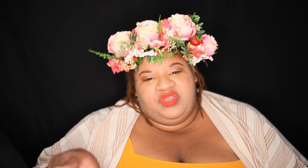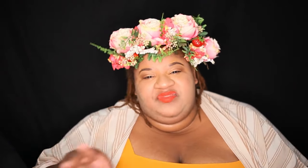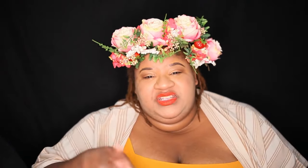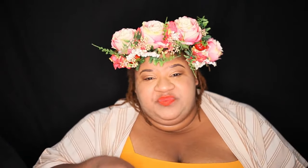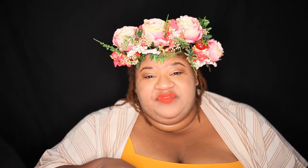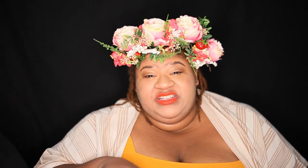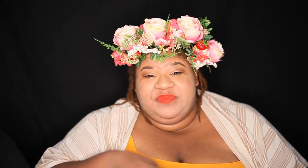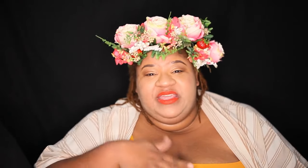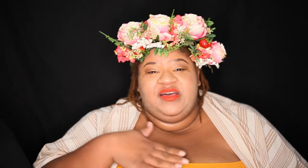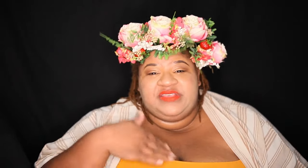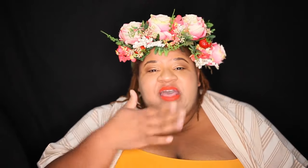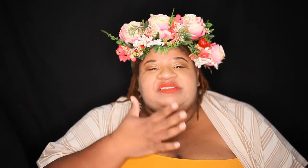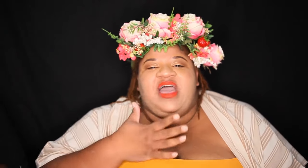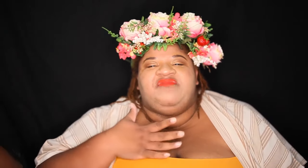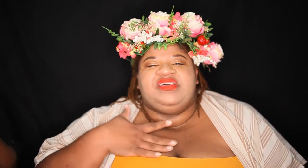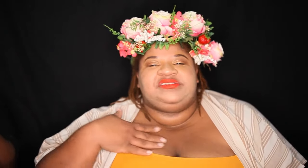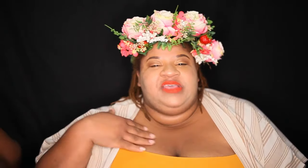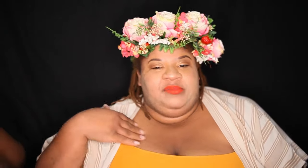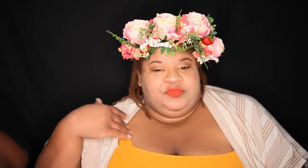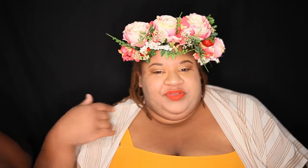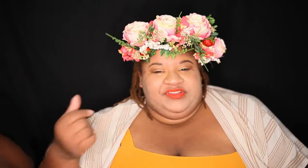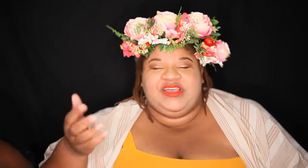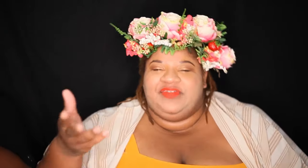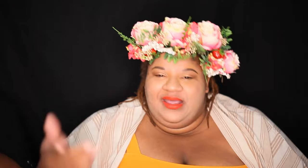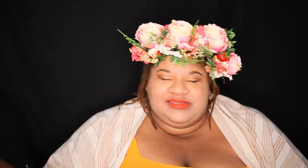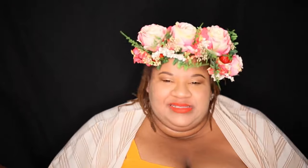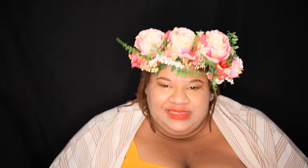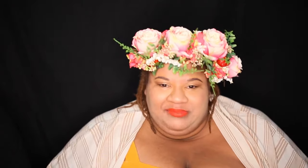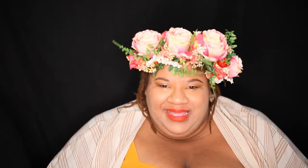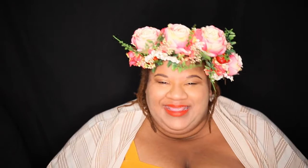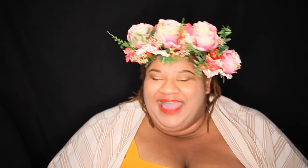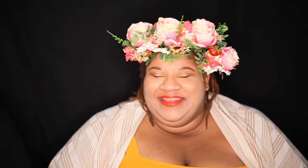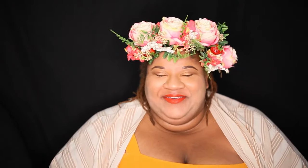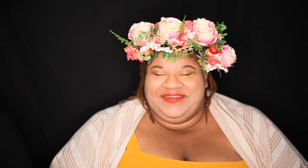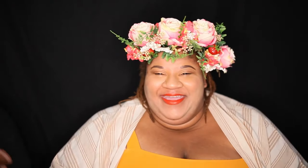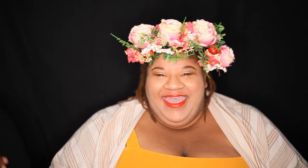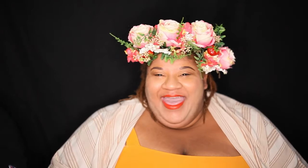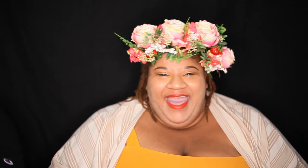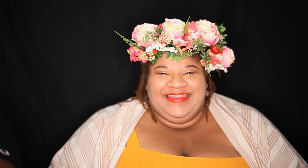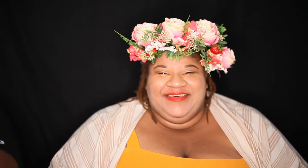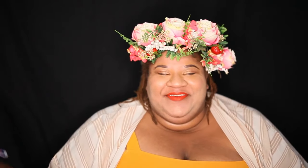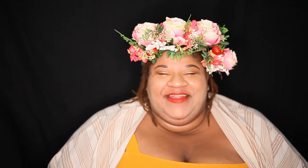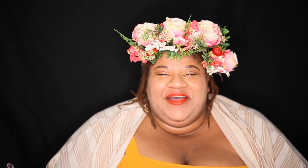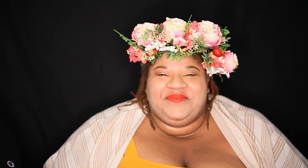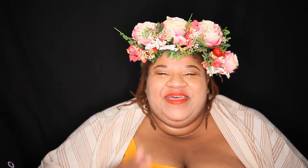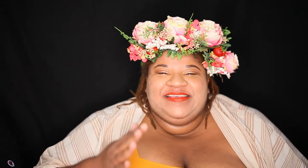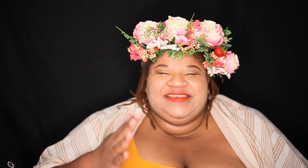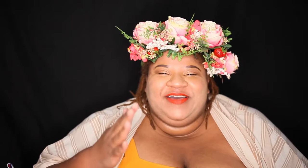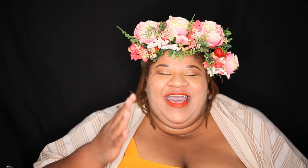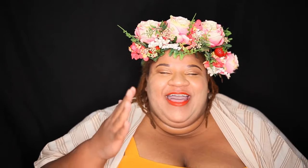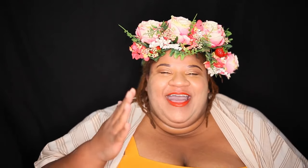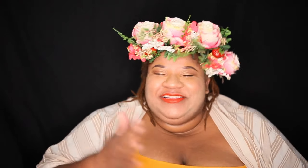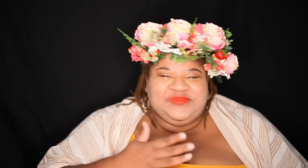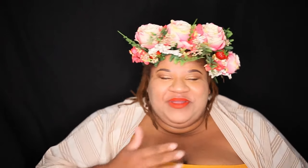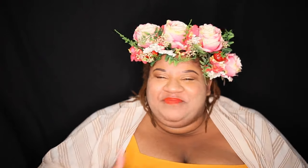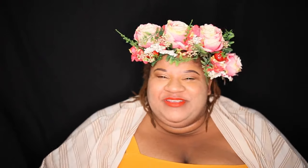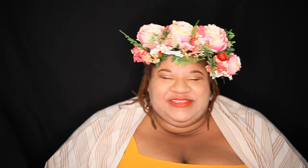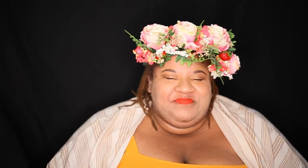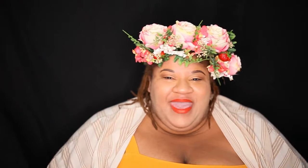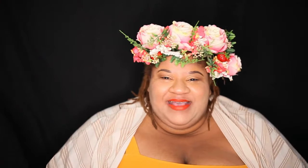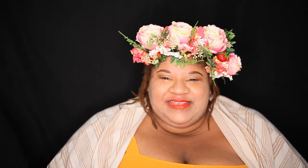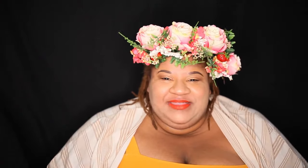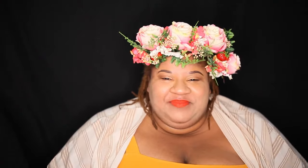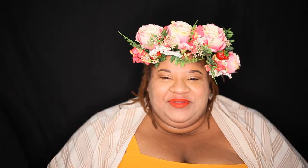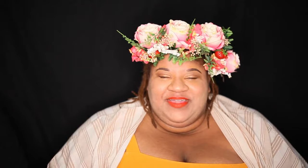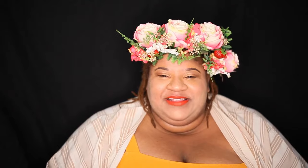Not a privilege, but he loves to have the esteemed privilege of announcing somebody. I love it. I just want to